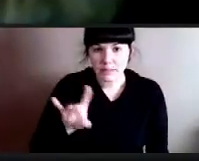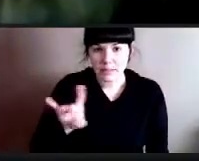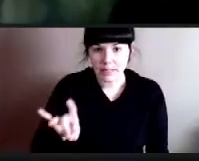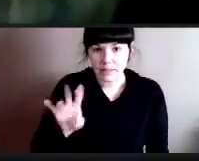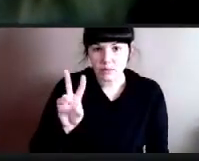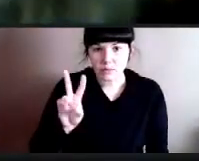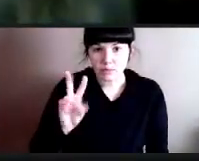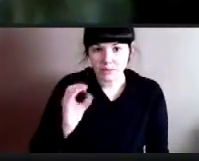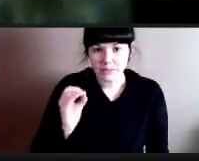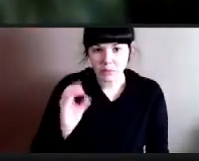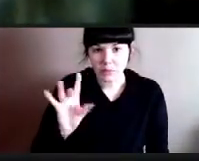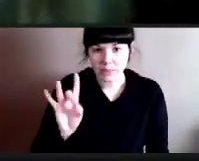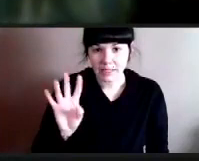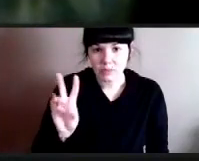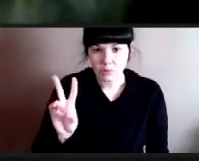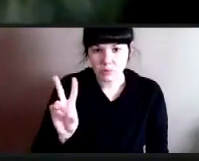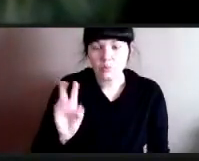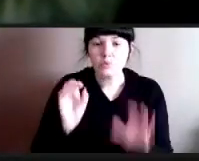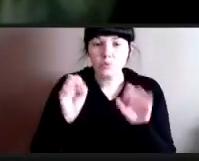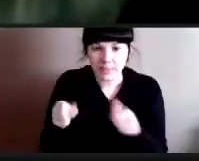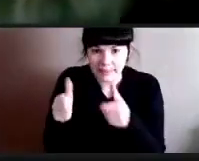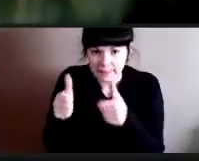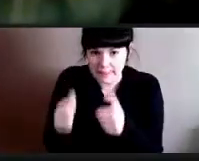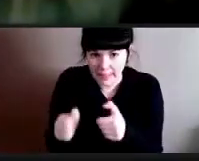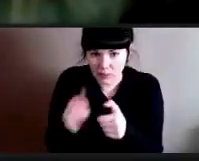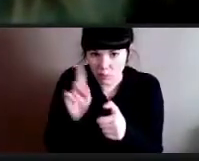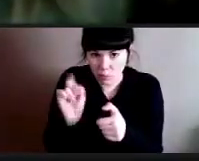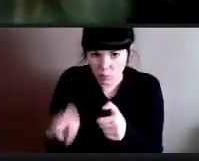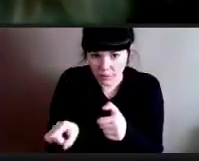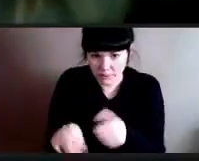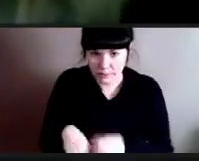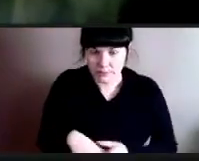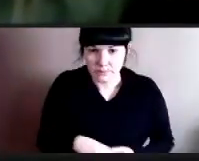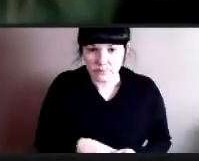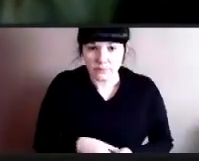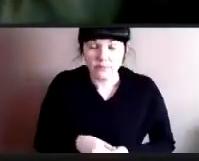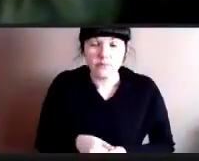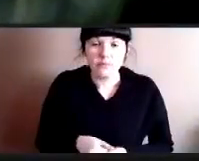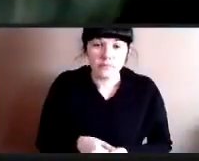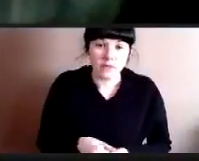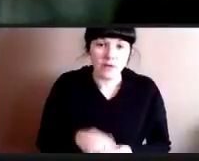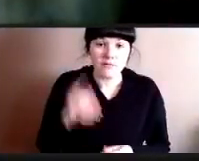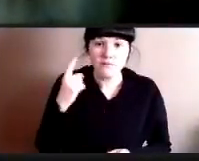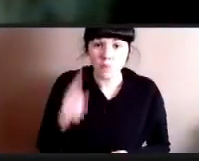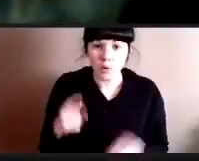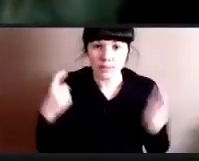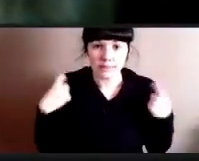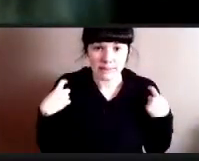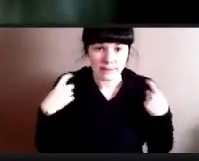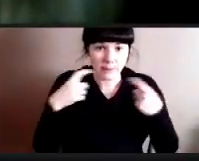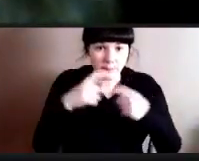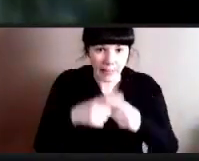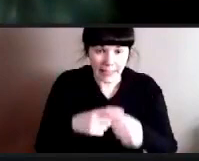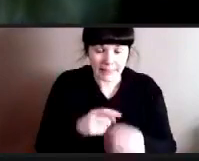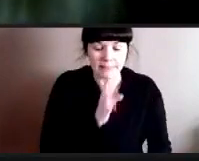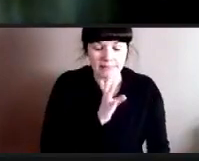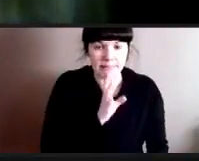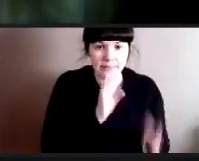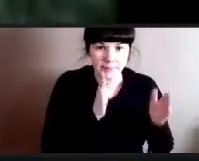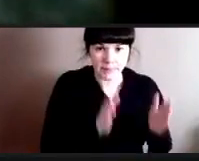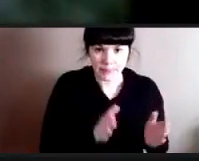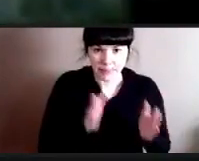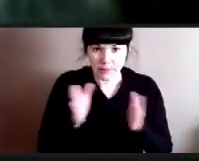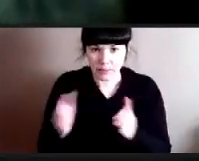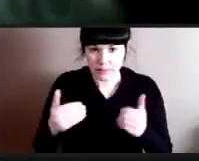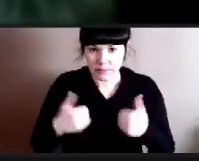313-288-2082. And on the Spanish line, we've got Brooke and Ophelia waiting for your questions and comments.